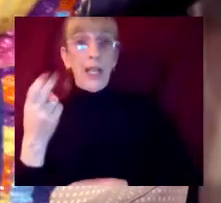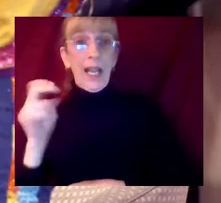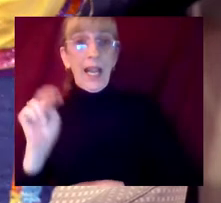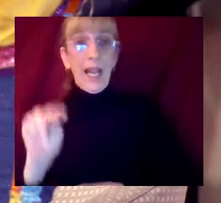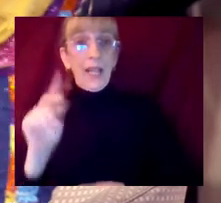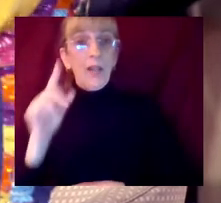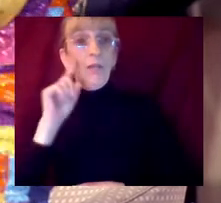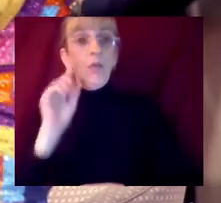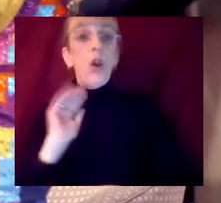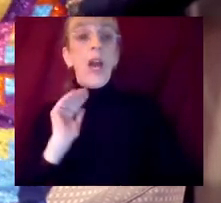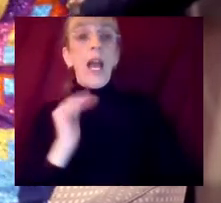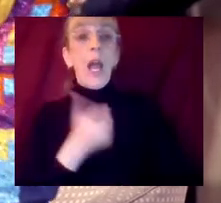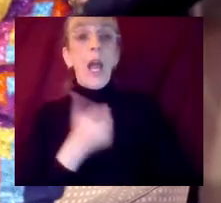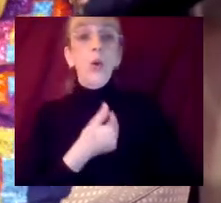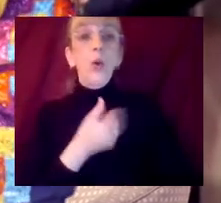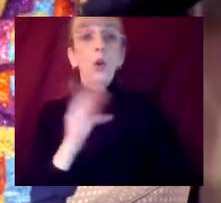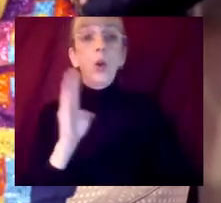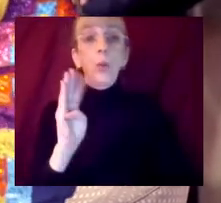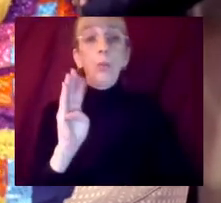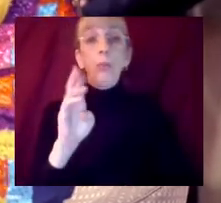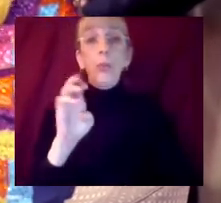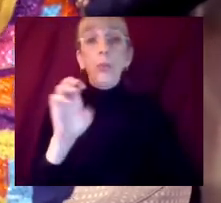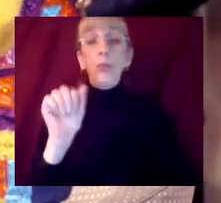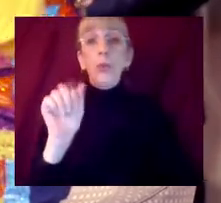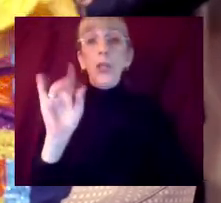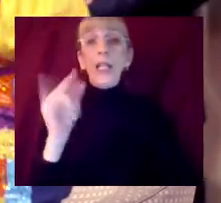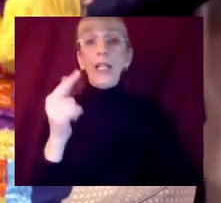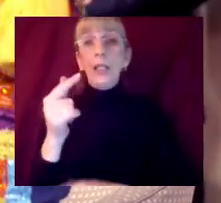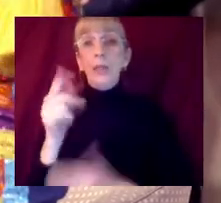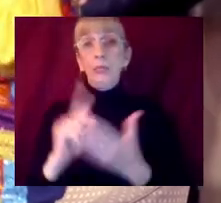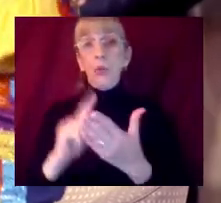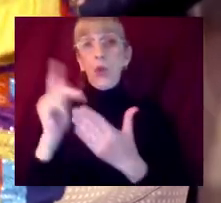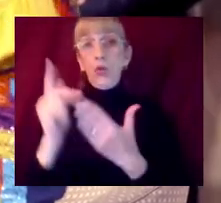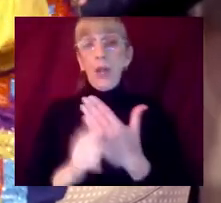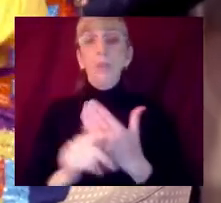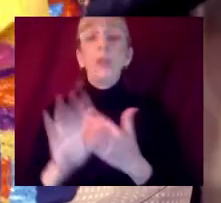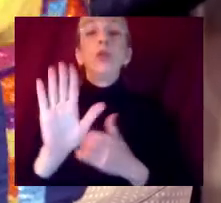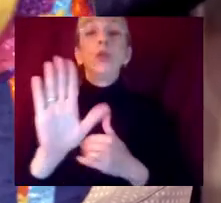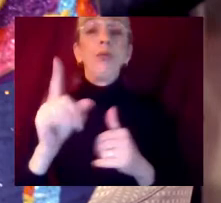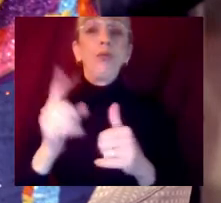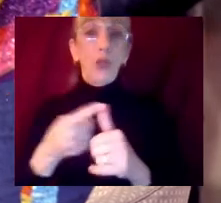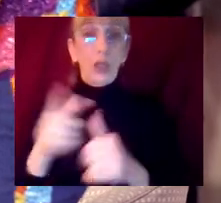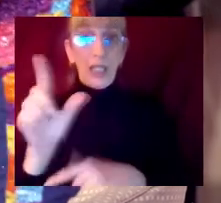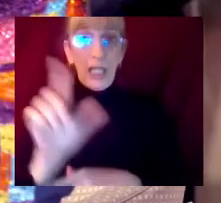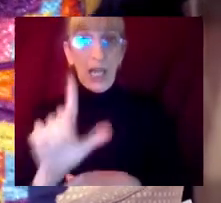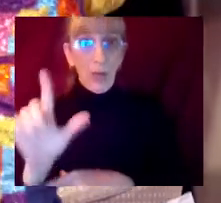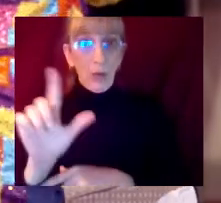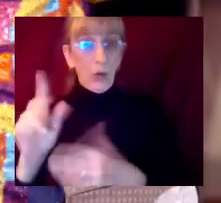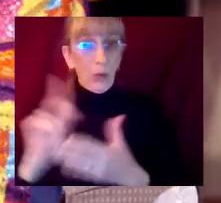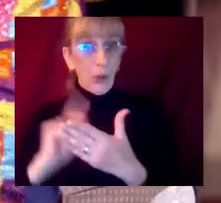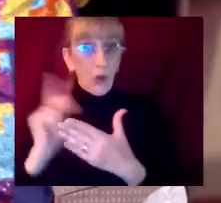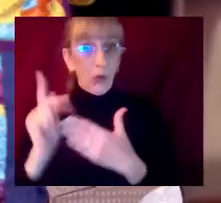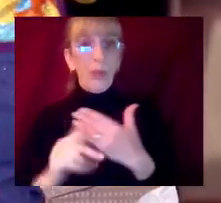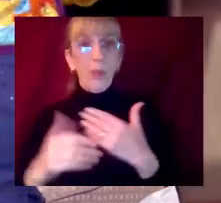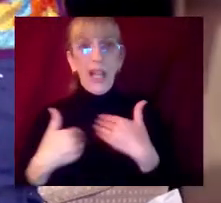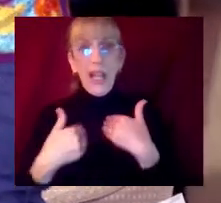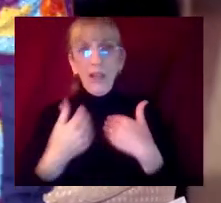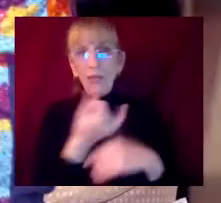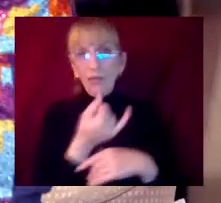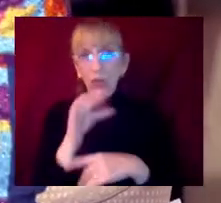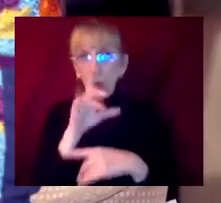okay. Your first library card program. And so we have a couple of those little birds. Okay. Right